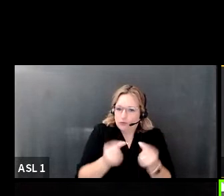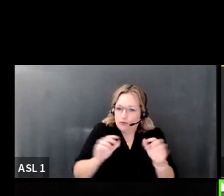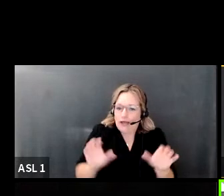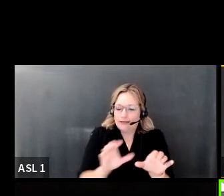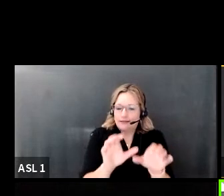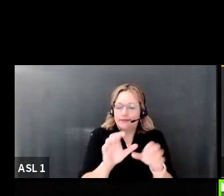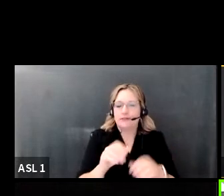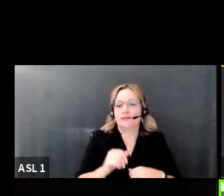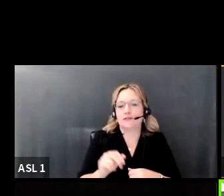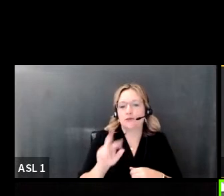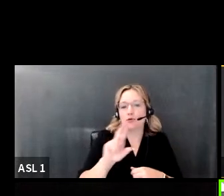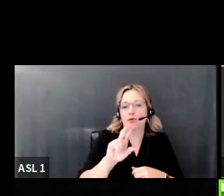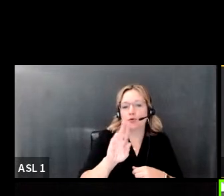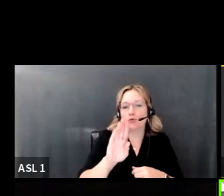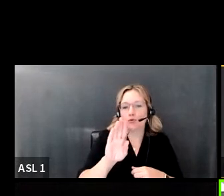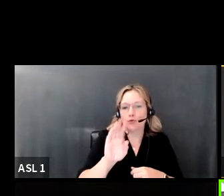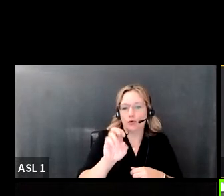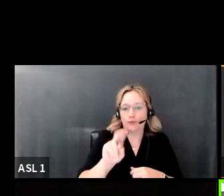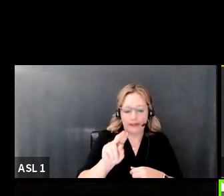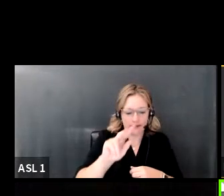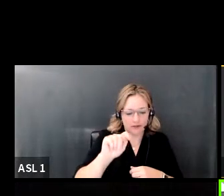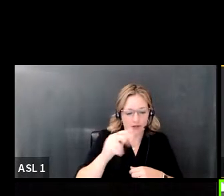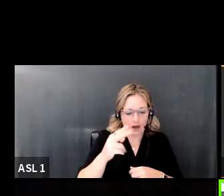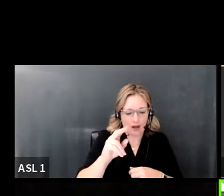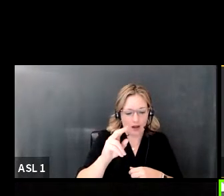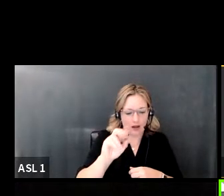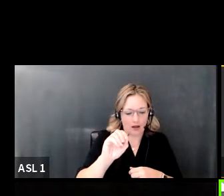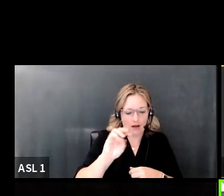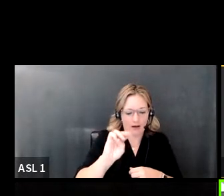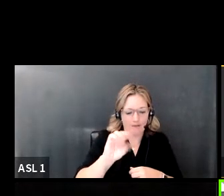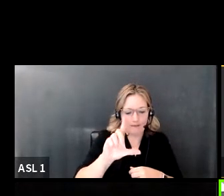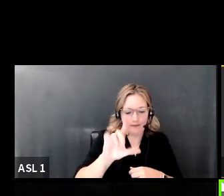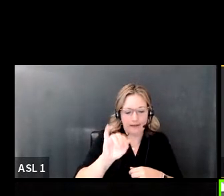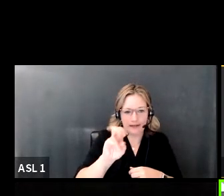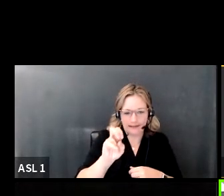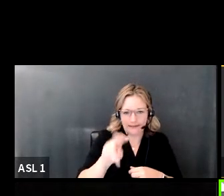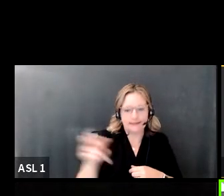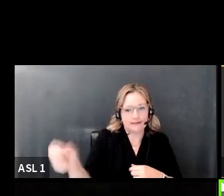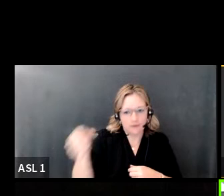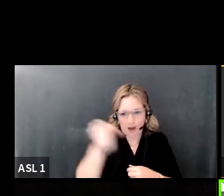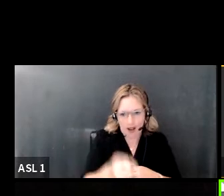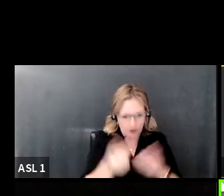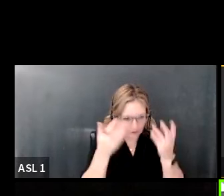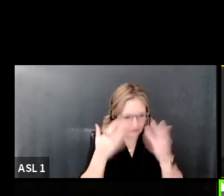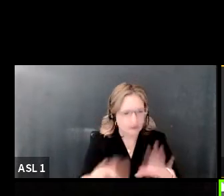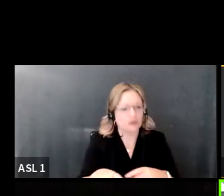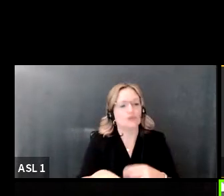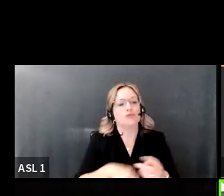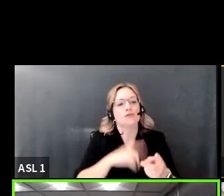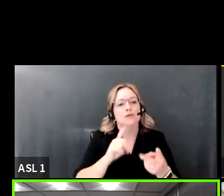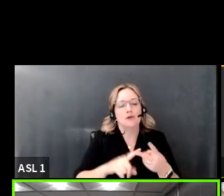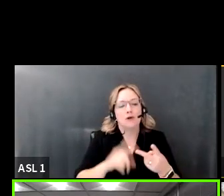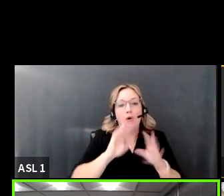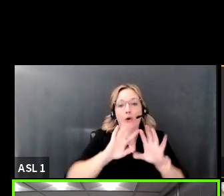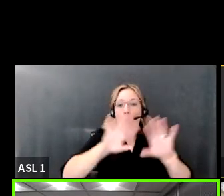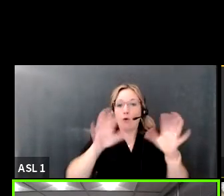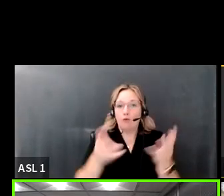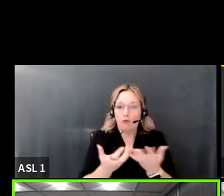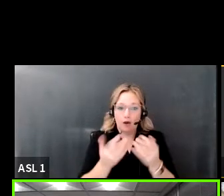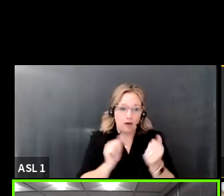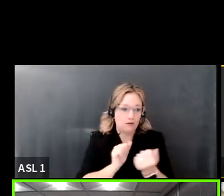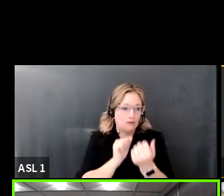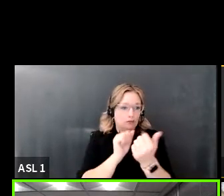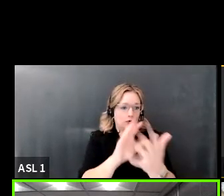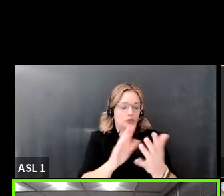tomlinson to look at trust within the organization we brought in diversity pro to look at our overall approach to equity diversity